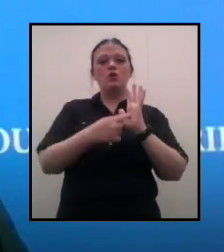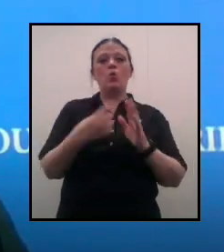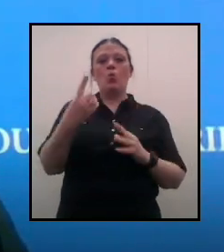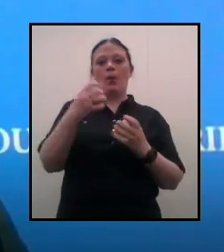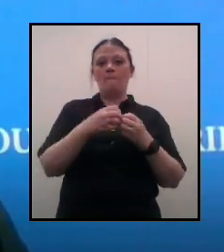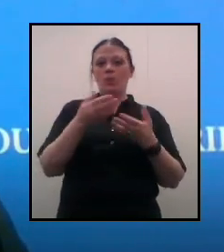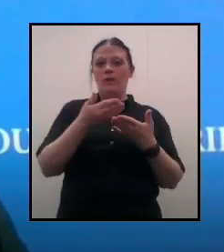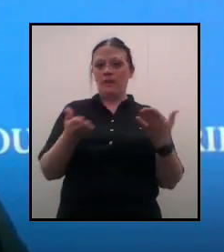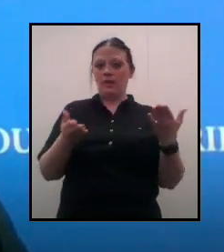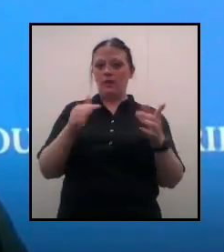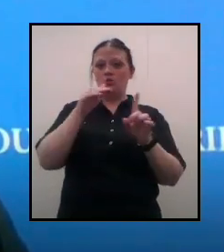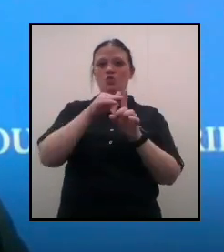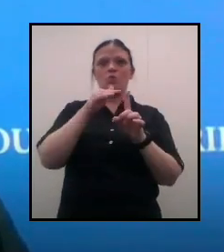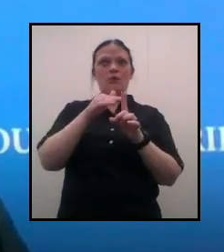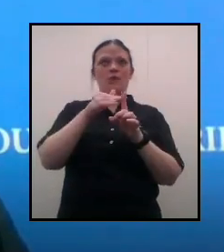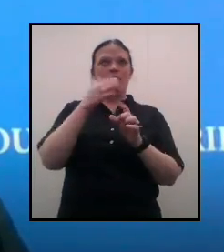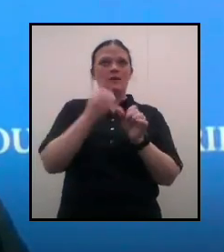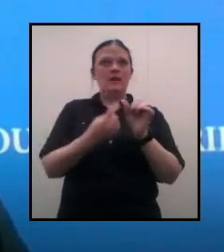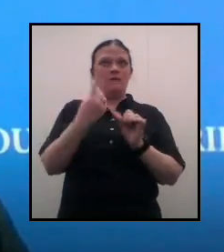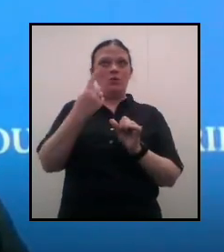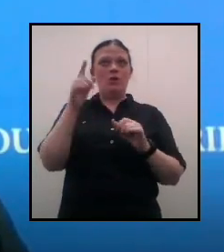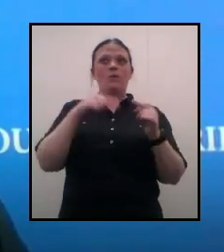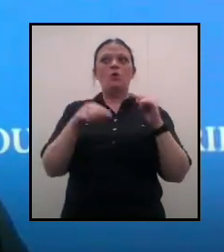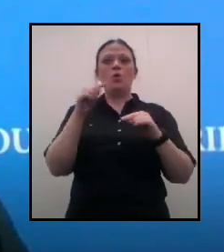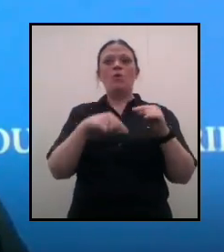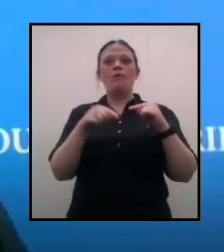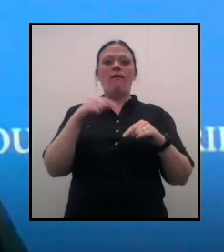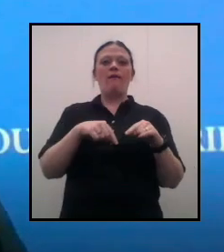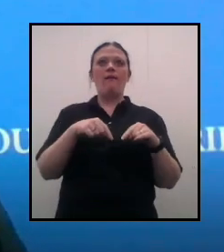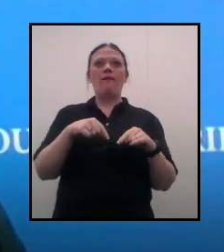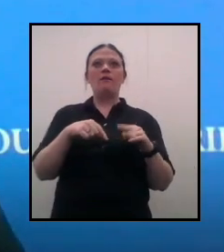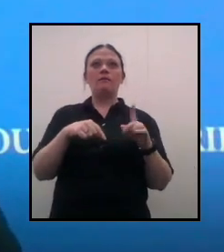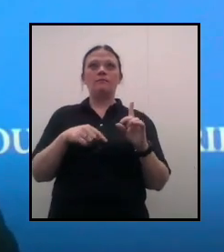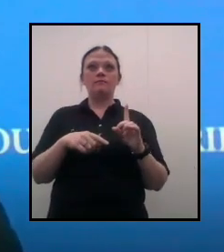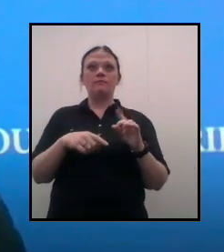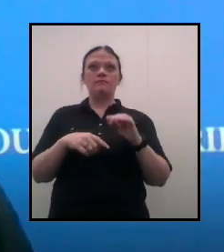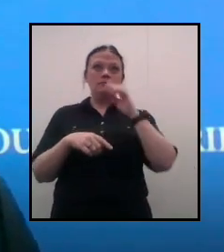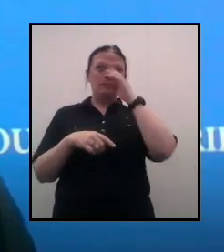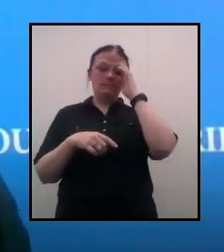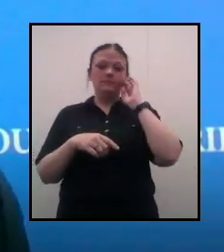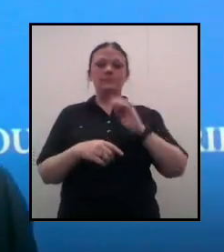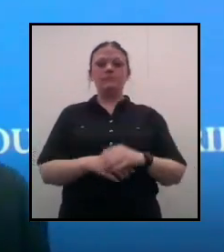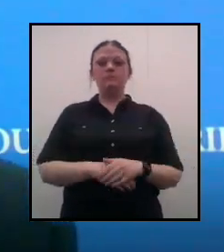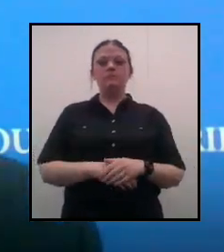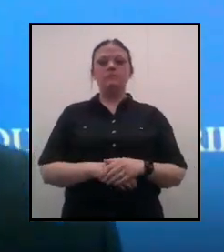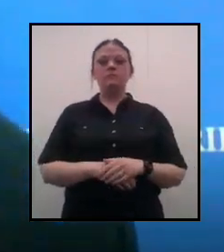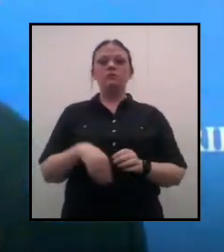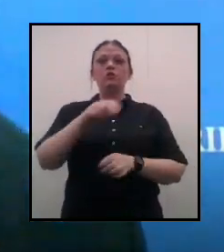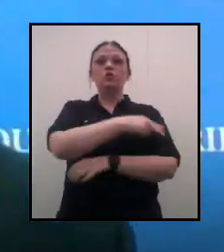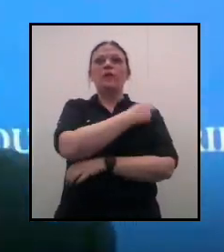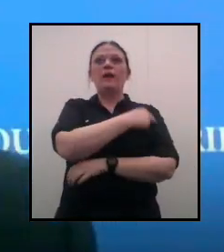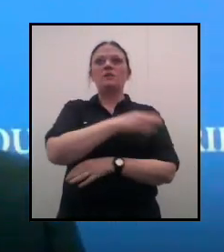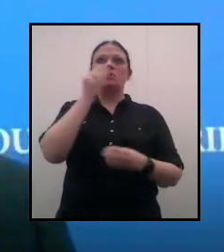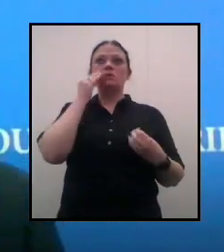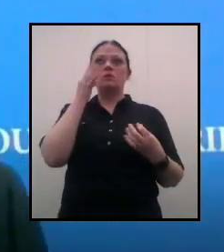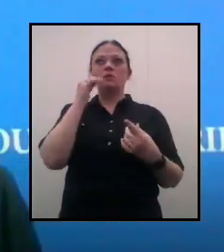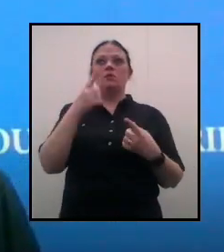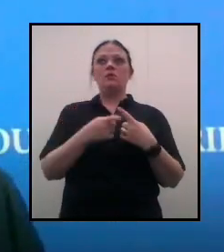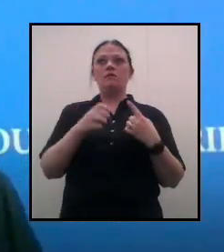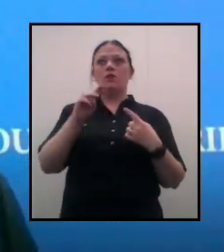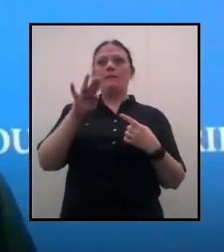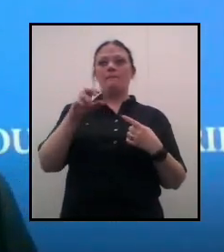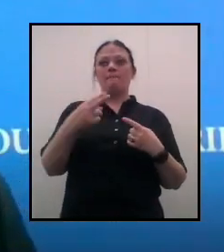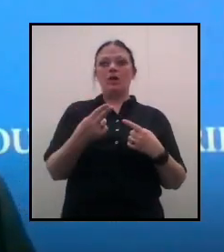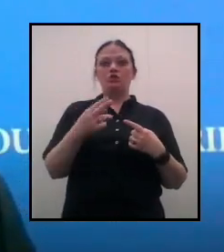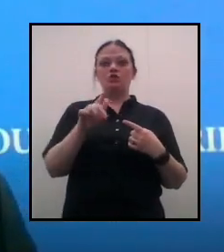thing. I want to remind everybody. I want to go back to this chart here. If you can go back to the hospitalization data from March 27th to